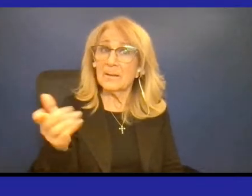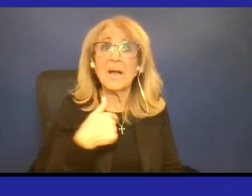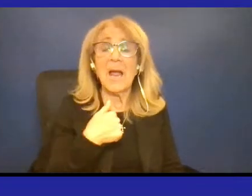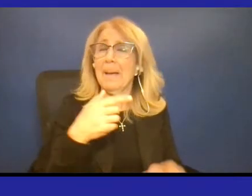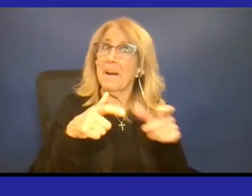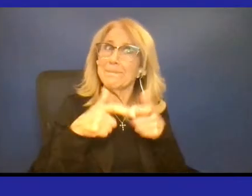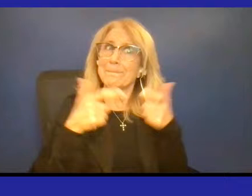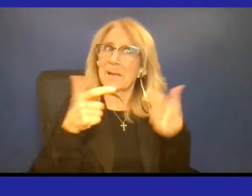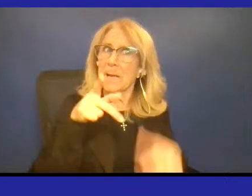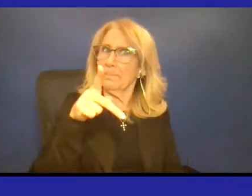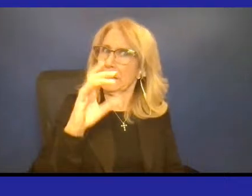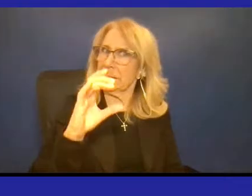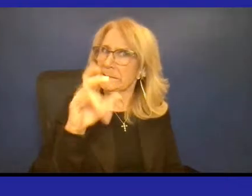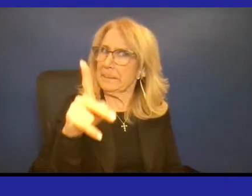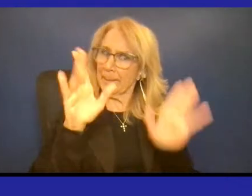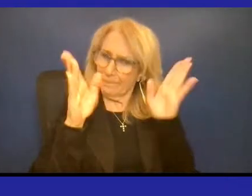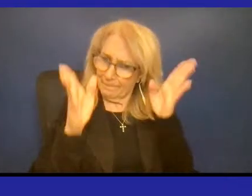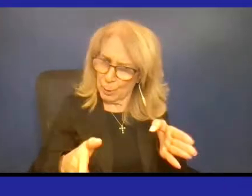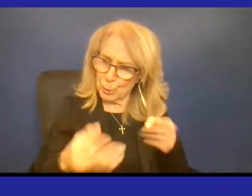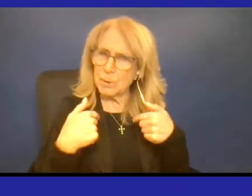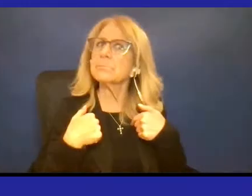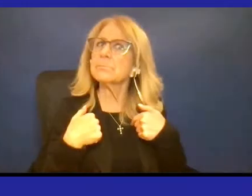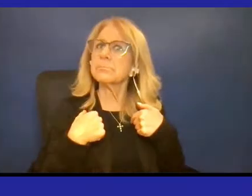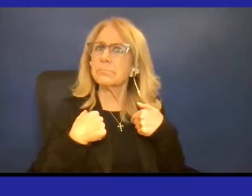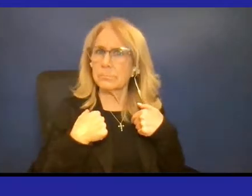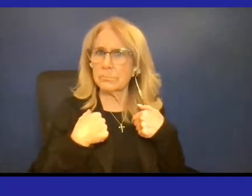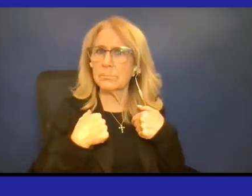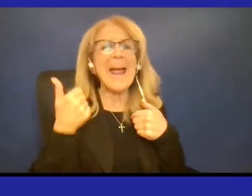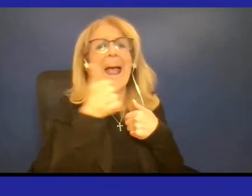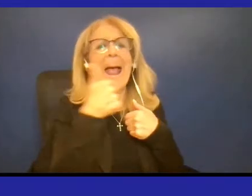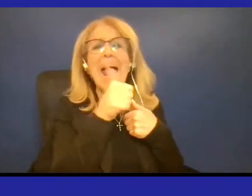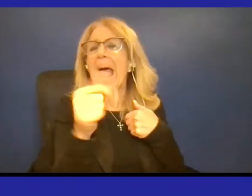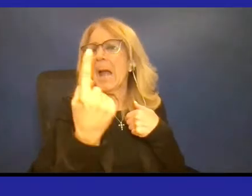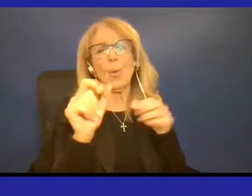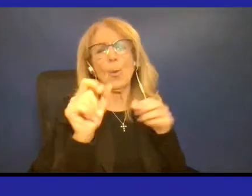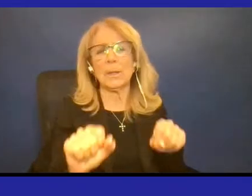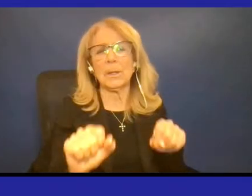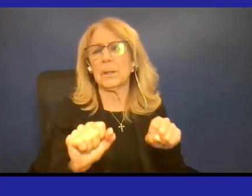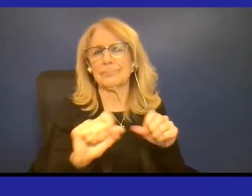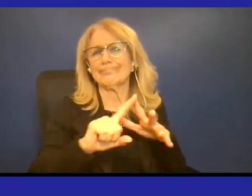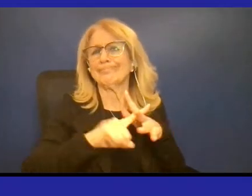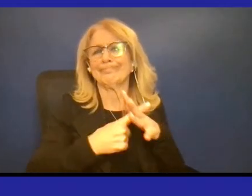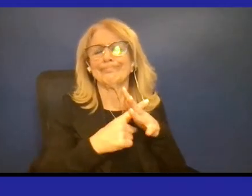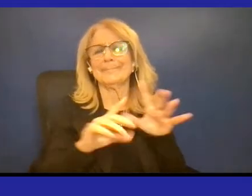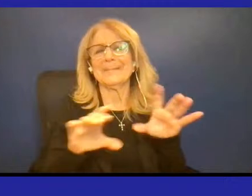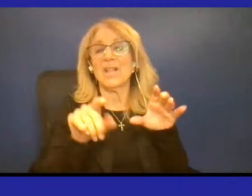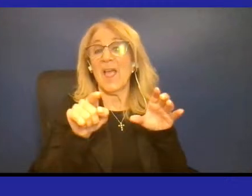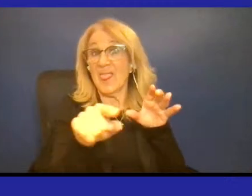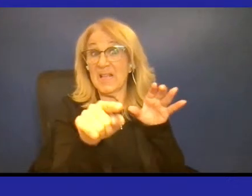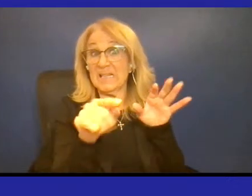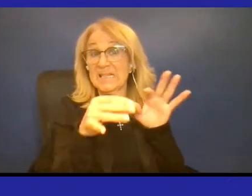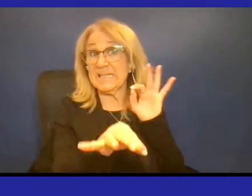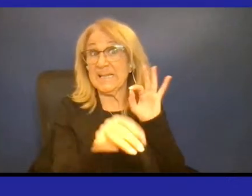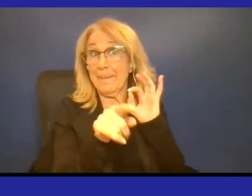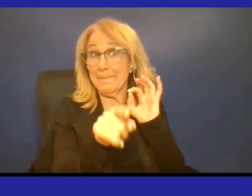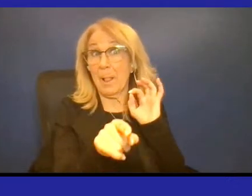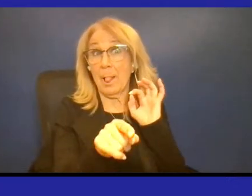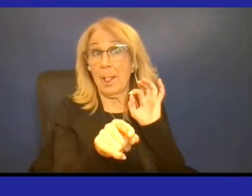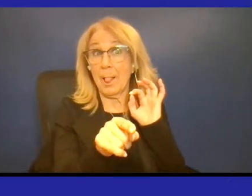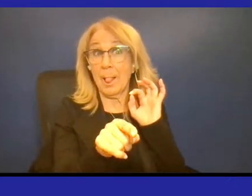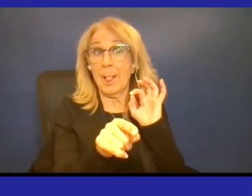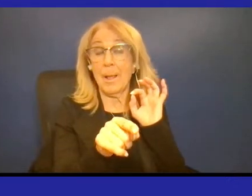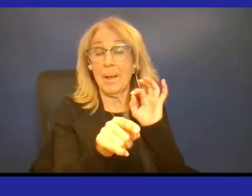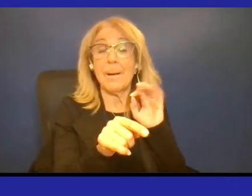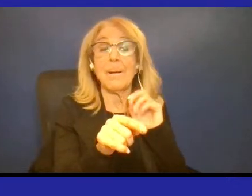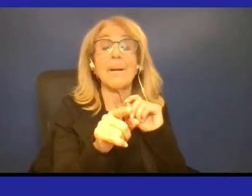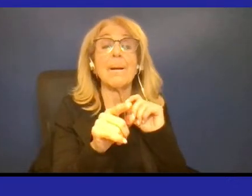ED use, Okay, anybody can be activated. okay. and so this one is simpler. The, so when